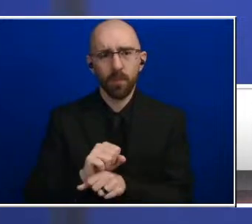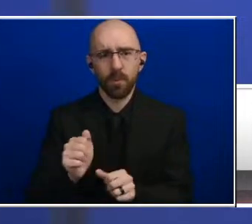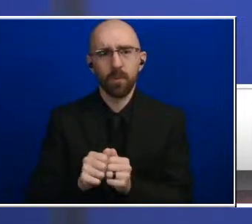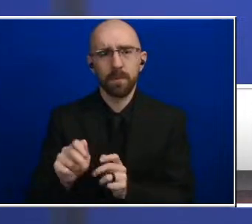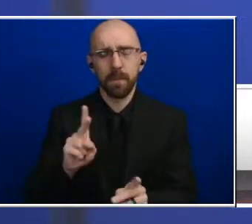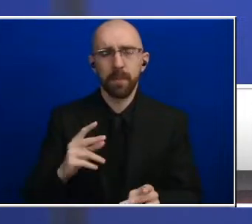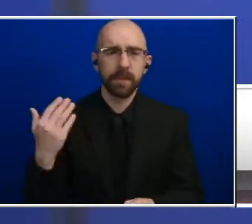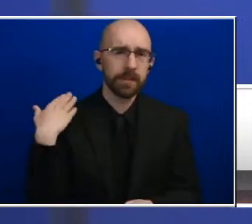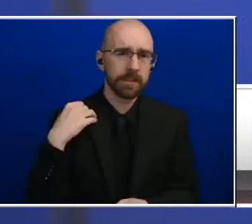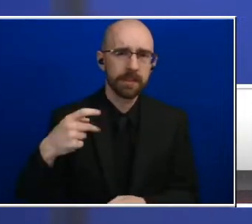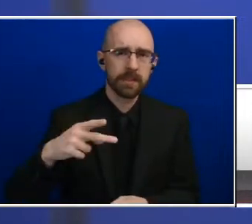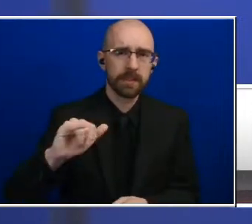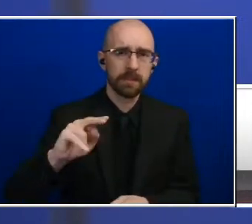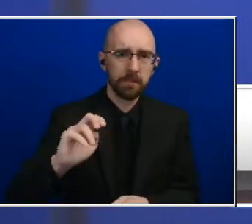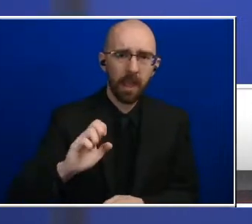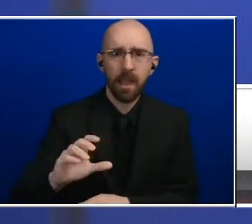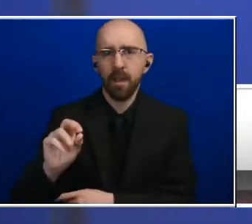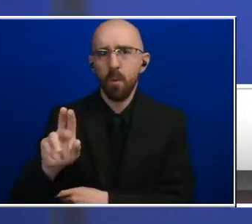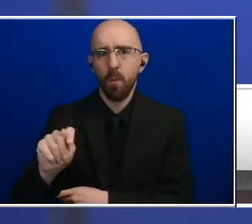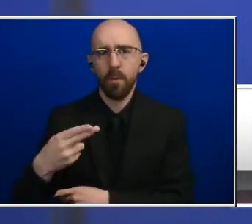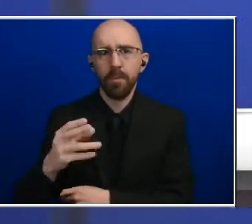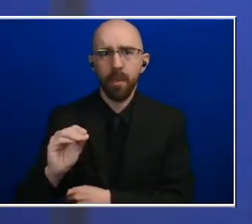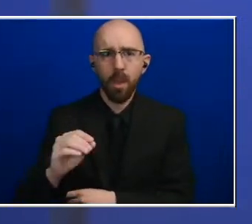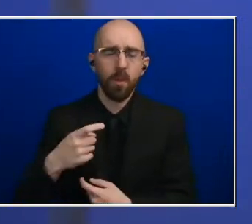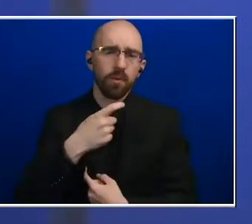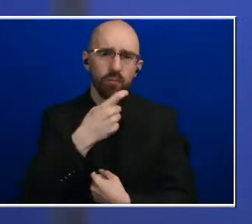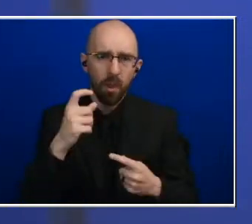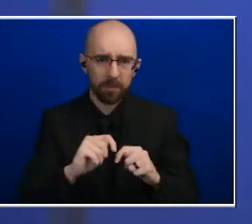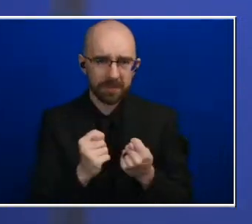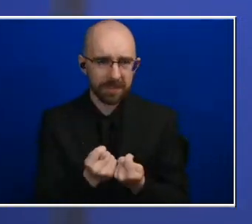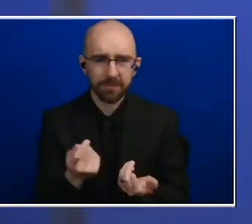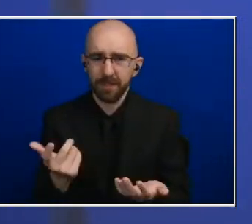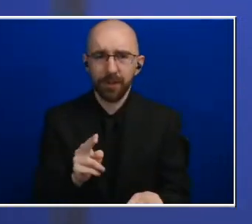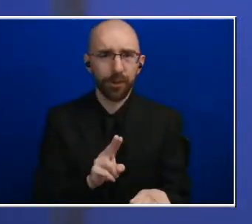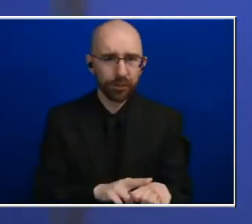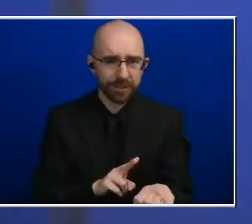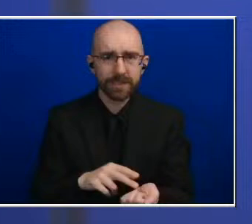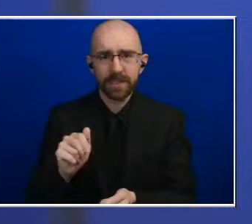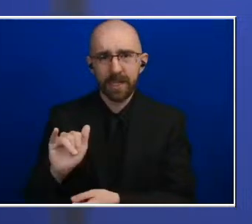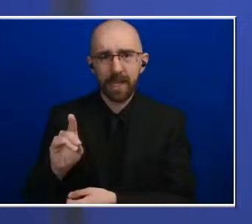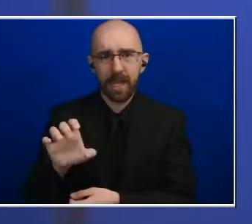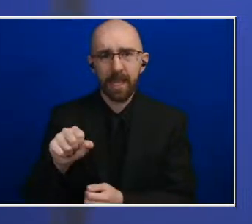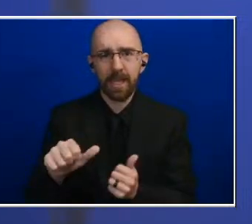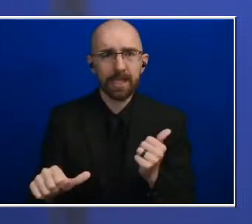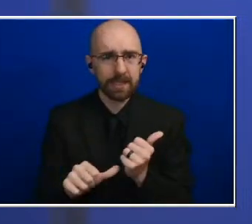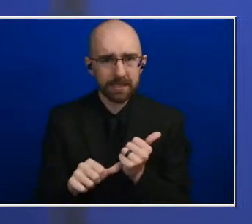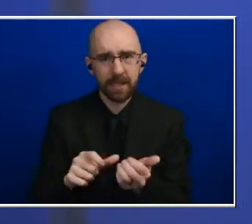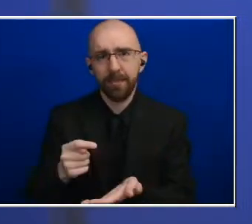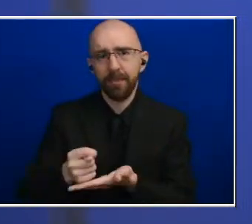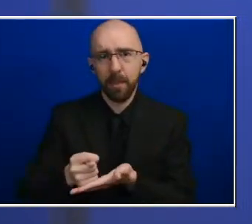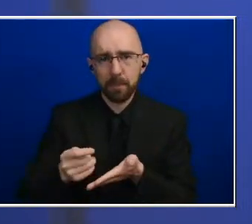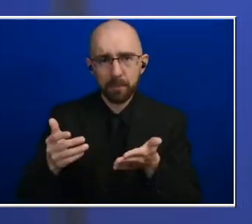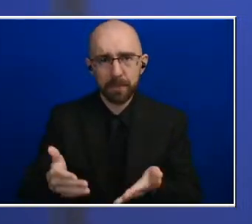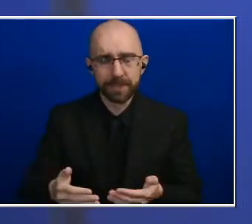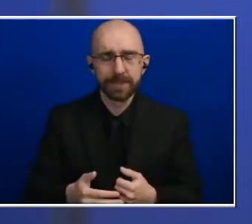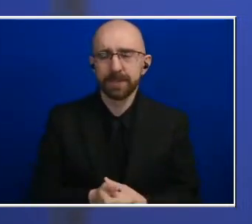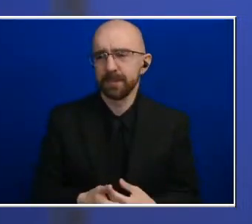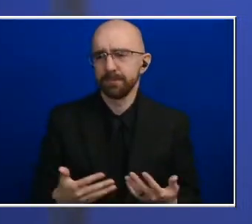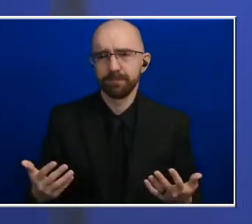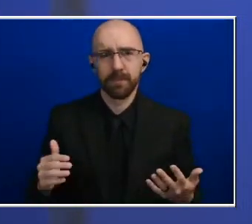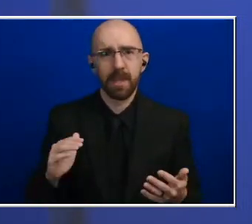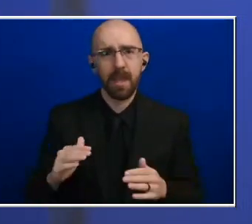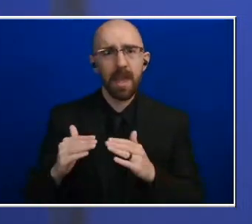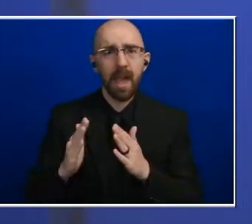orthopedics, our trauma team, but it's nurses, it's aides, it's therapists, it's our housekeepers, our